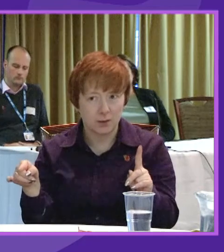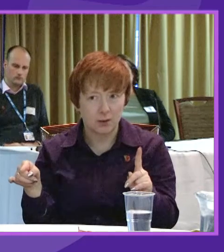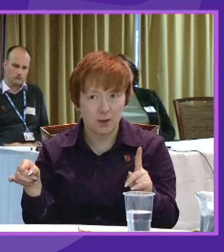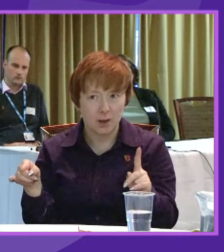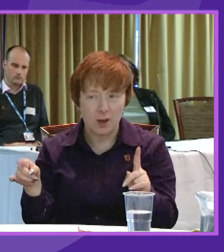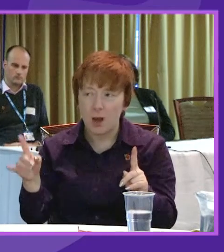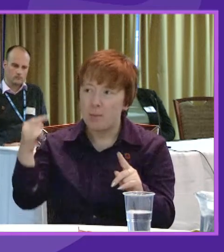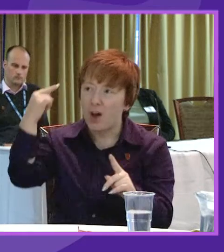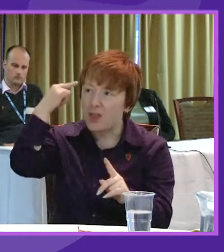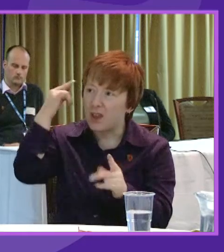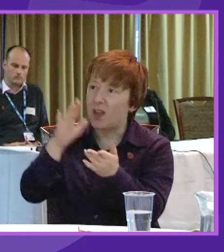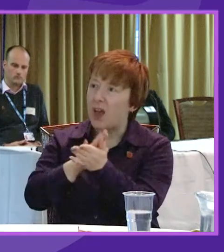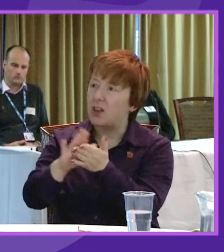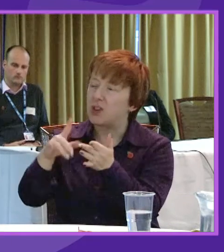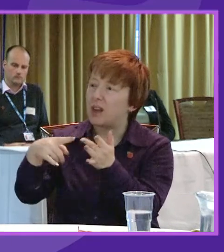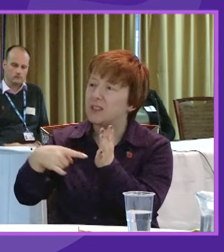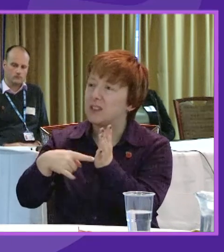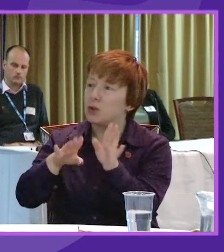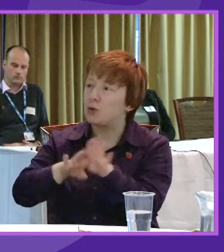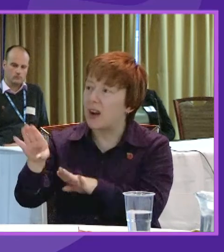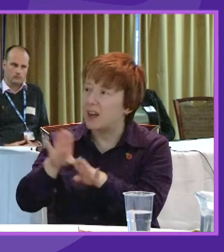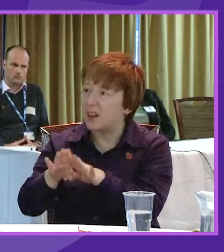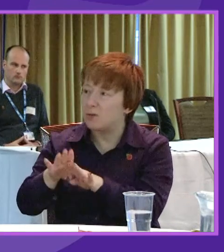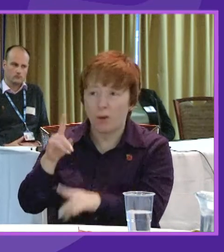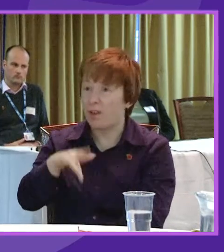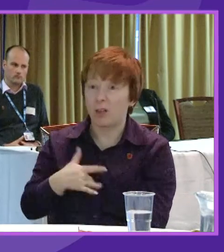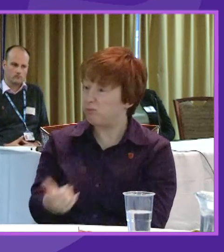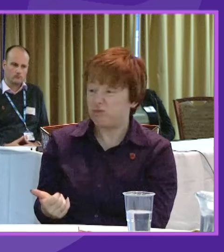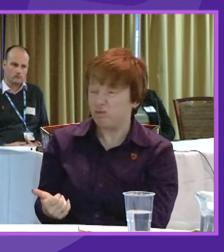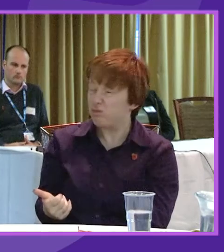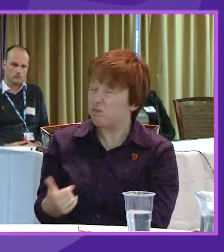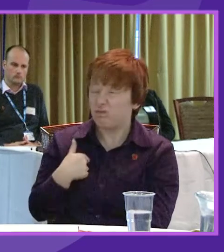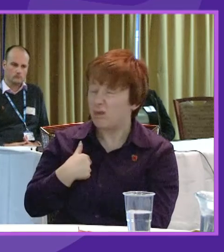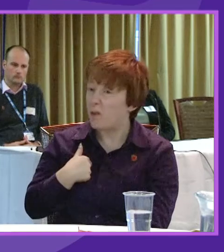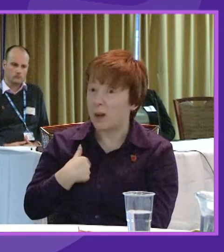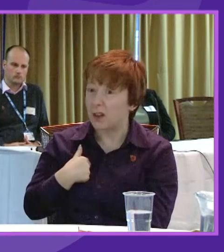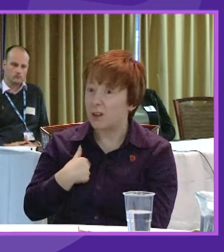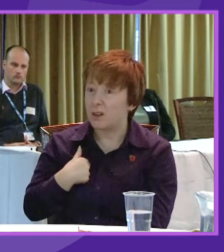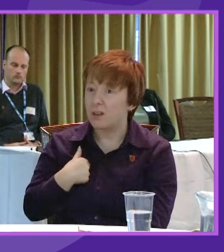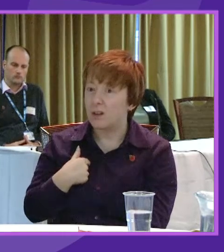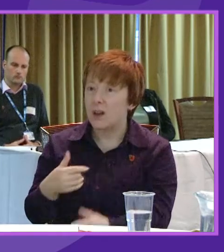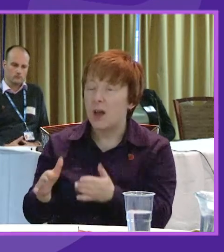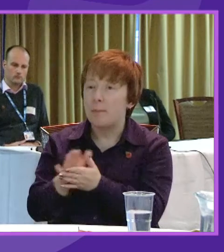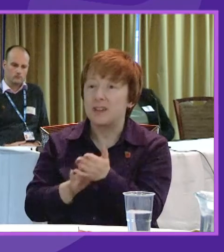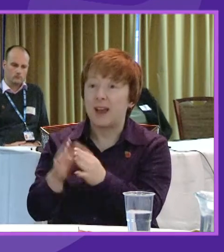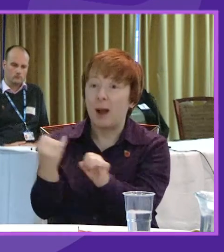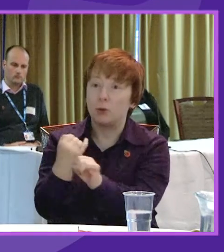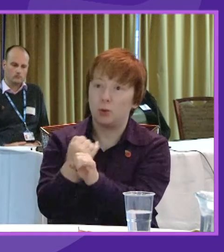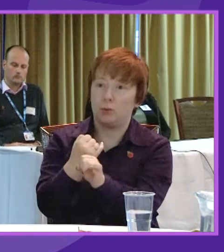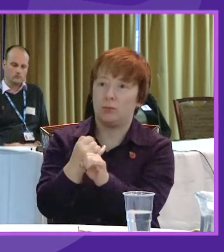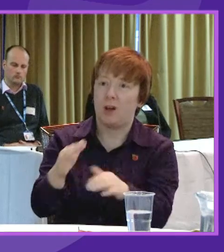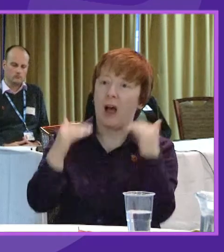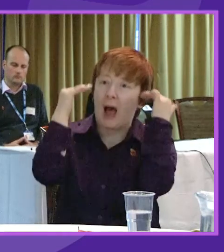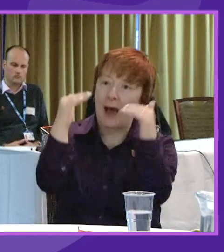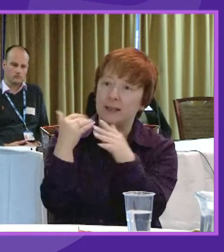also suggests that they don't see HIT training and clinical psychology training as a career opportunity as a PWP. It's something that they do because they haven't got a